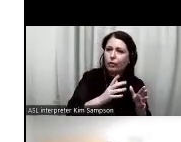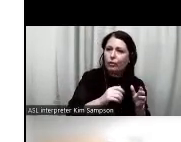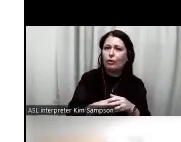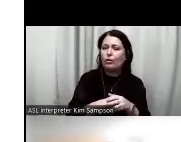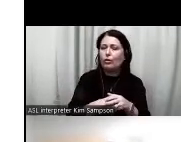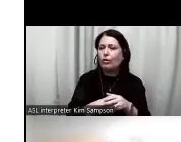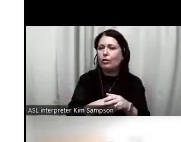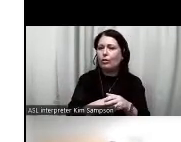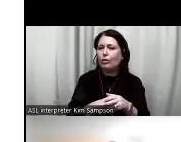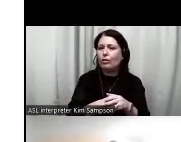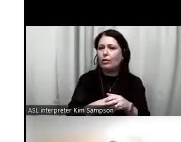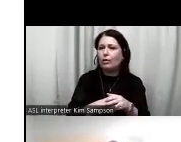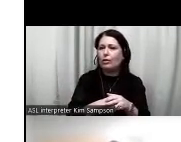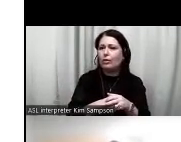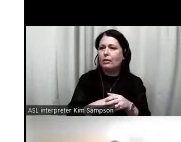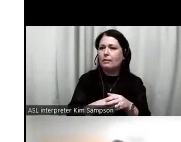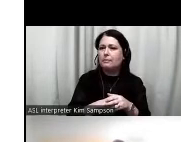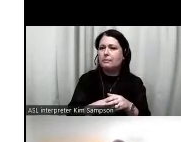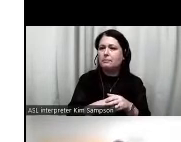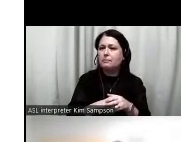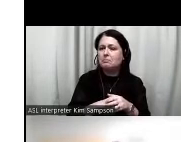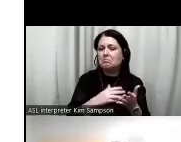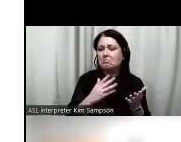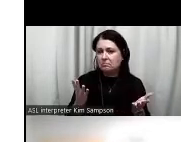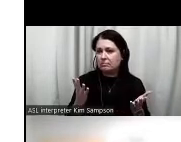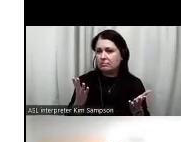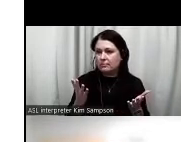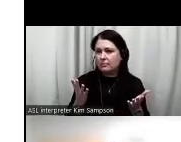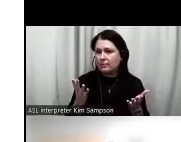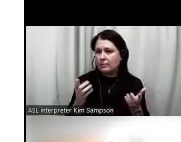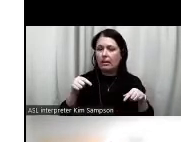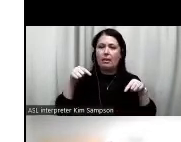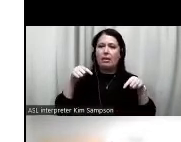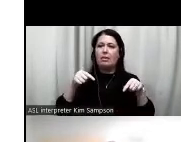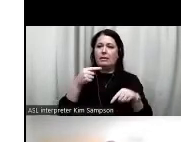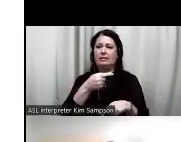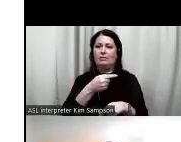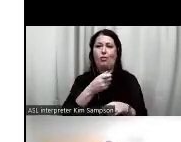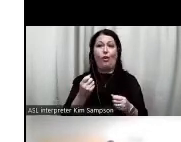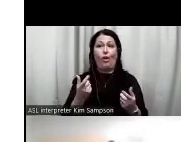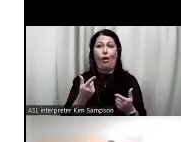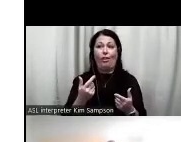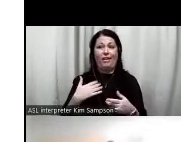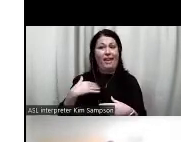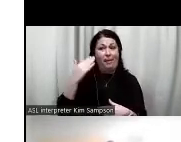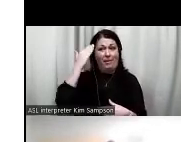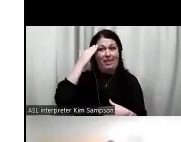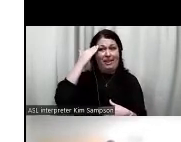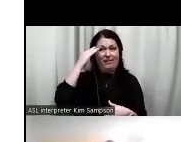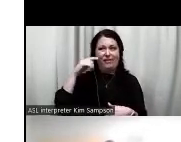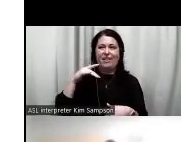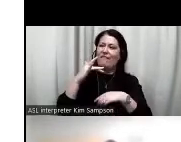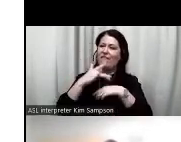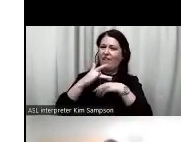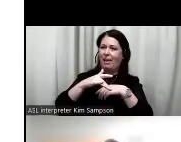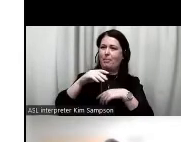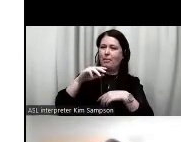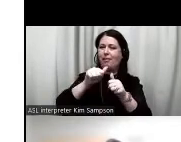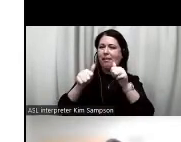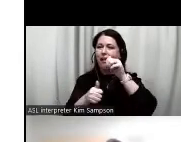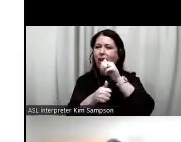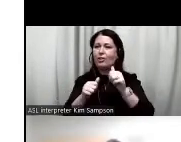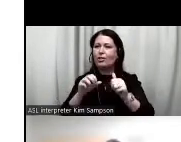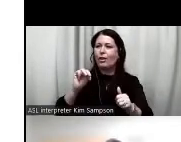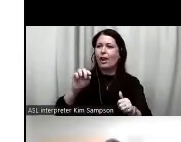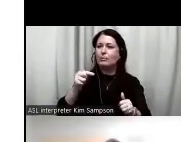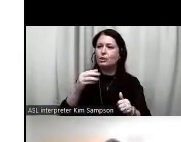then I just wanted, this was all the sites that I could think of under Mass General. But if